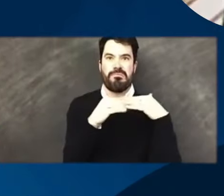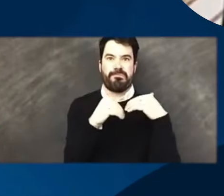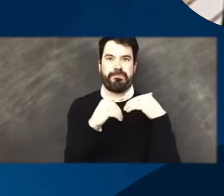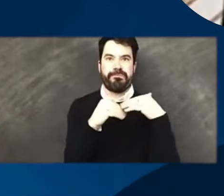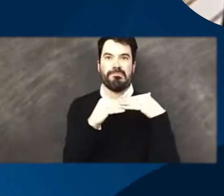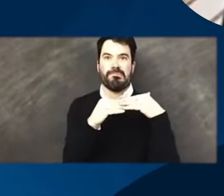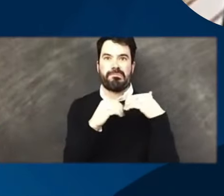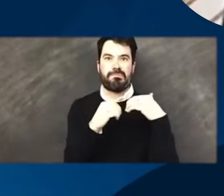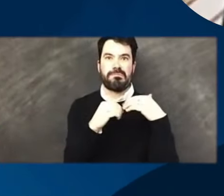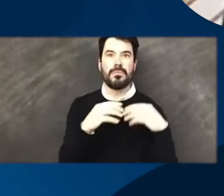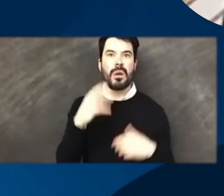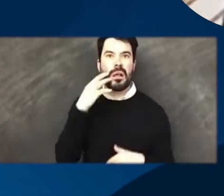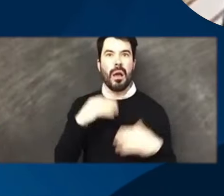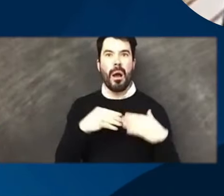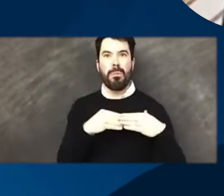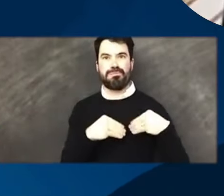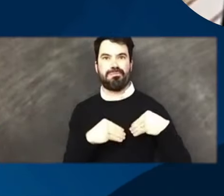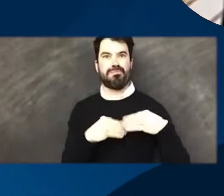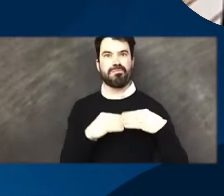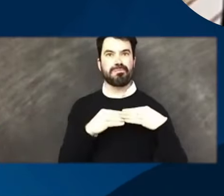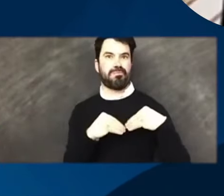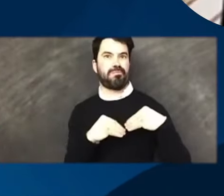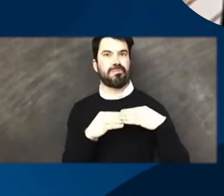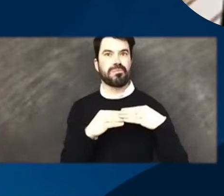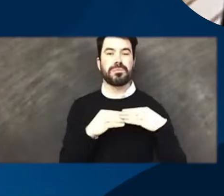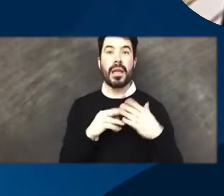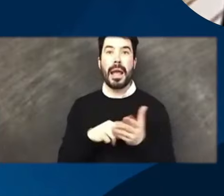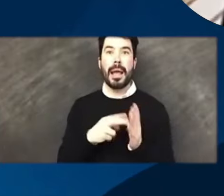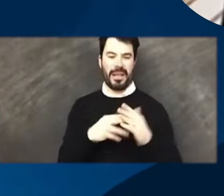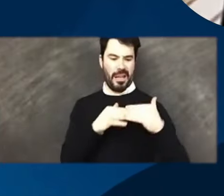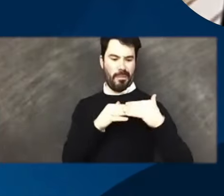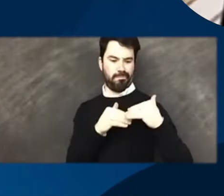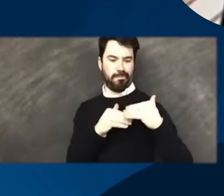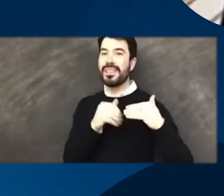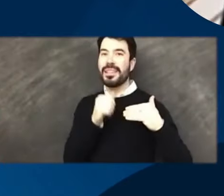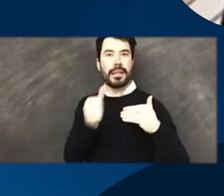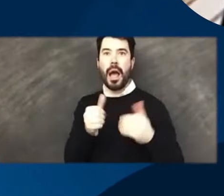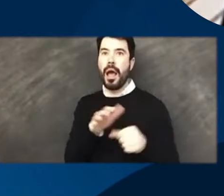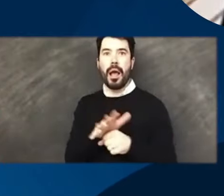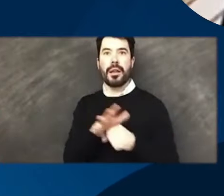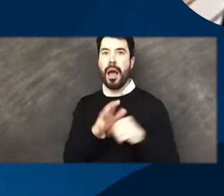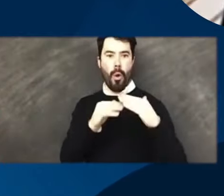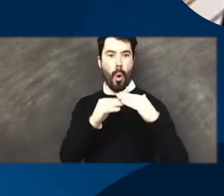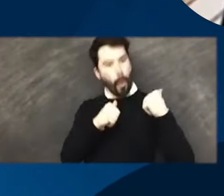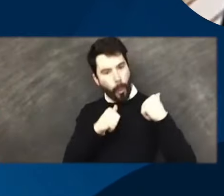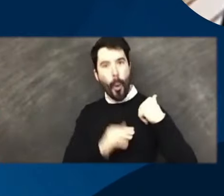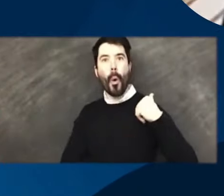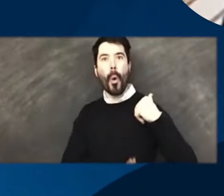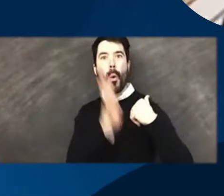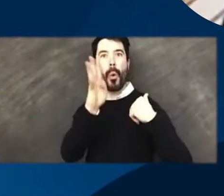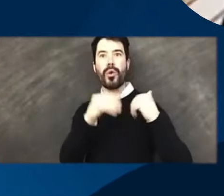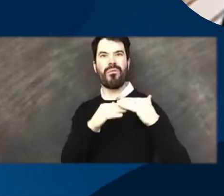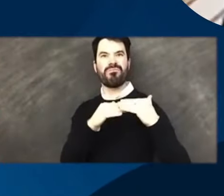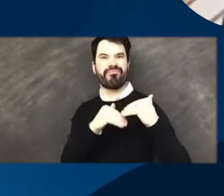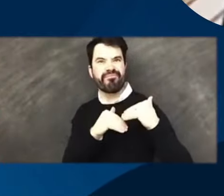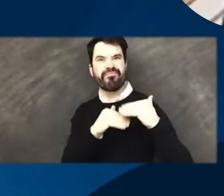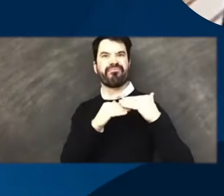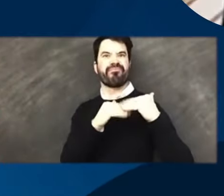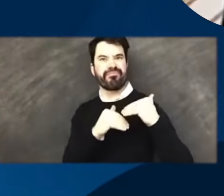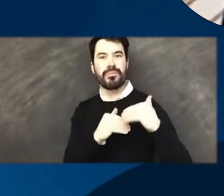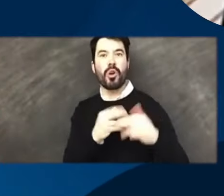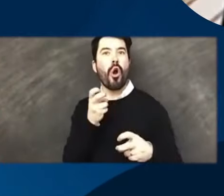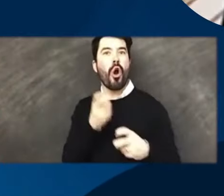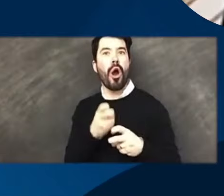can basically be a prevention to normal blood flow out of the heart. And that's also heritable, though it's